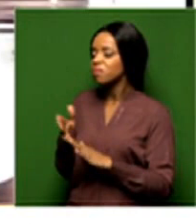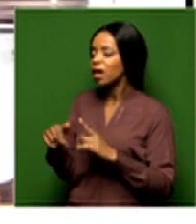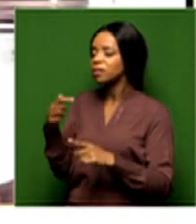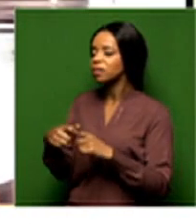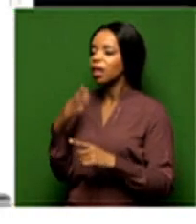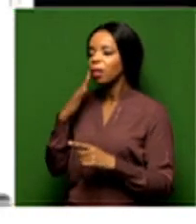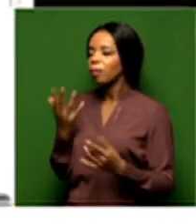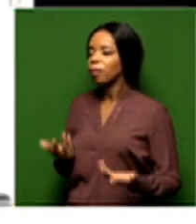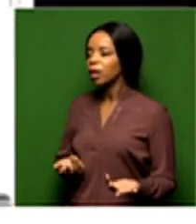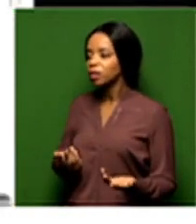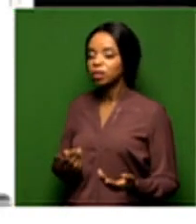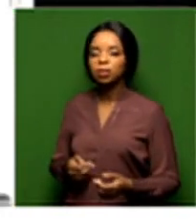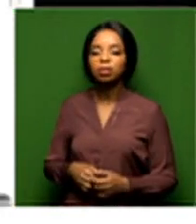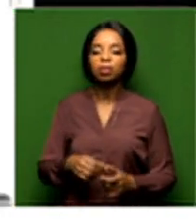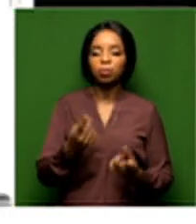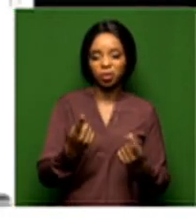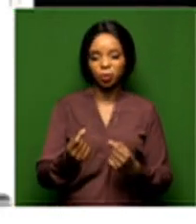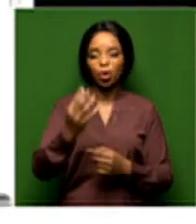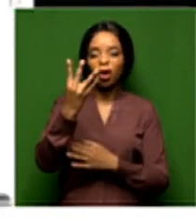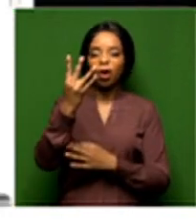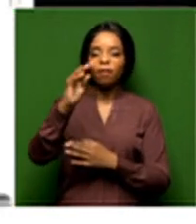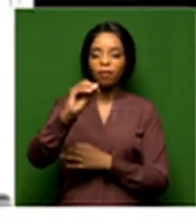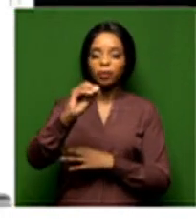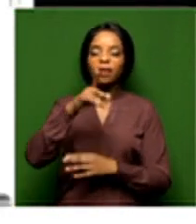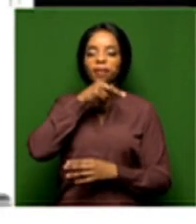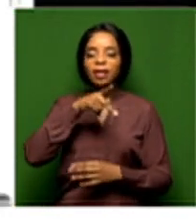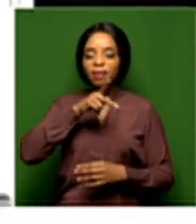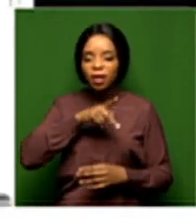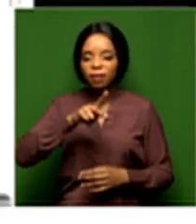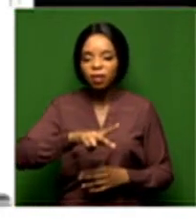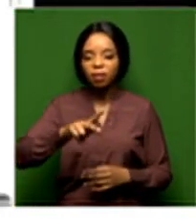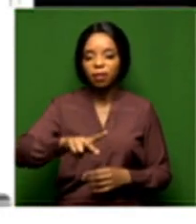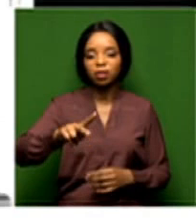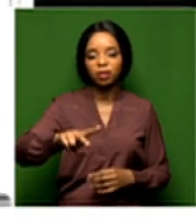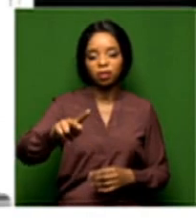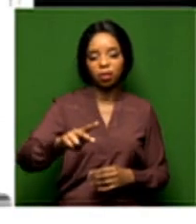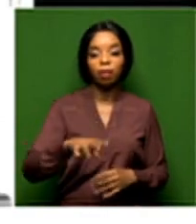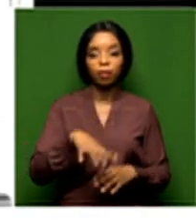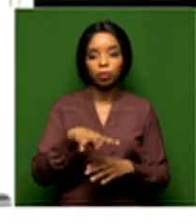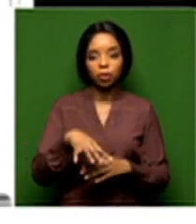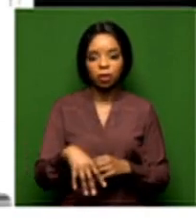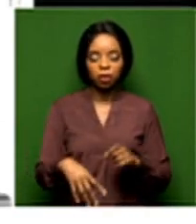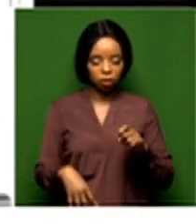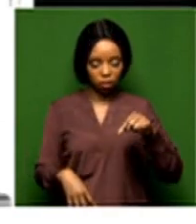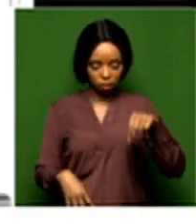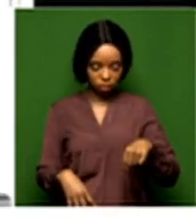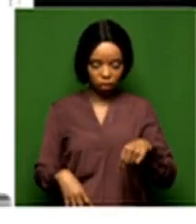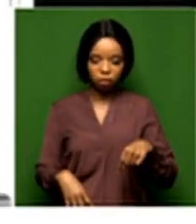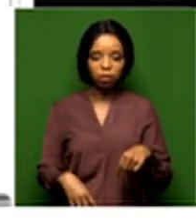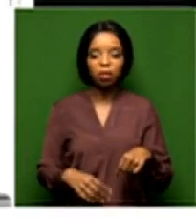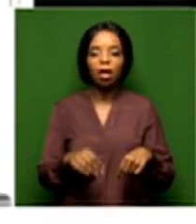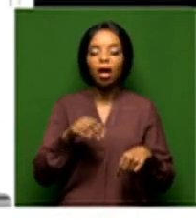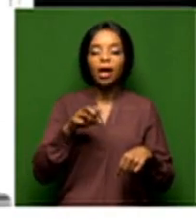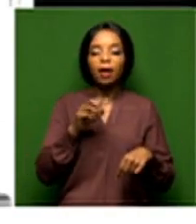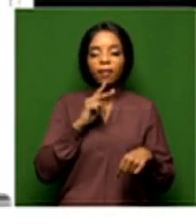program for about 14 Fridays. So I anticipate 25th September until the 25th of December. Because in total, I